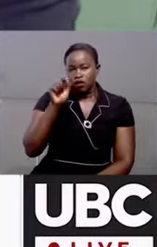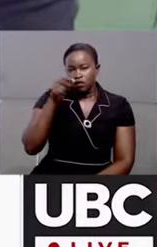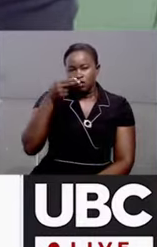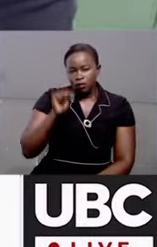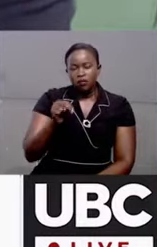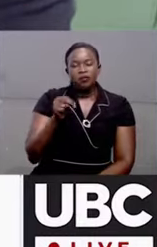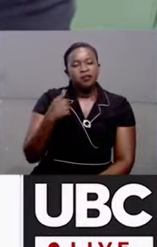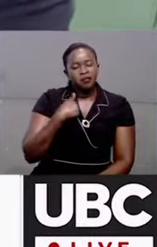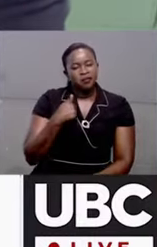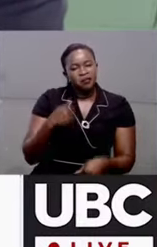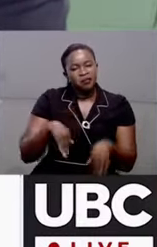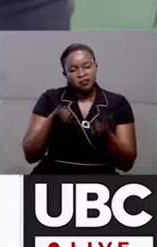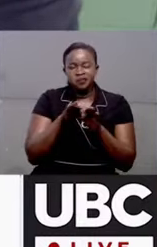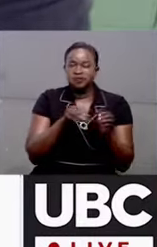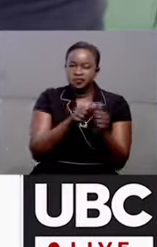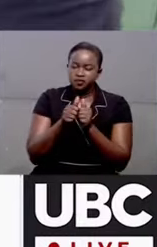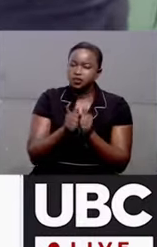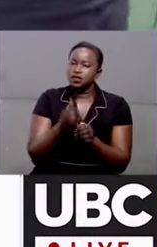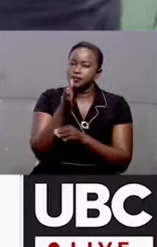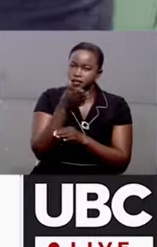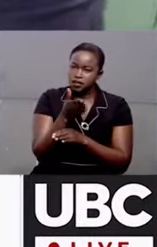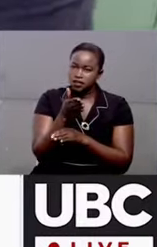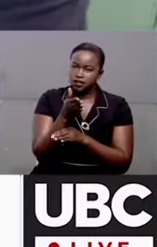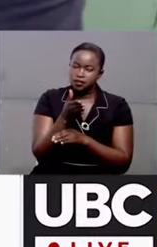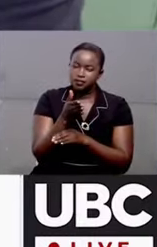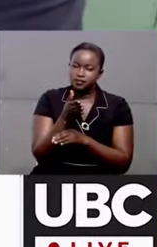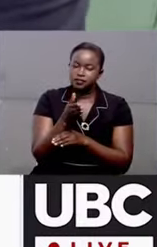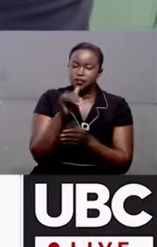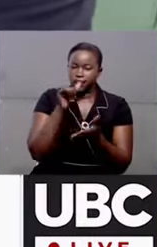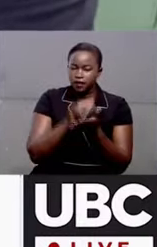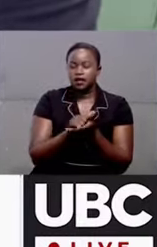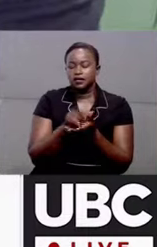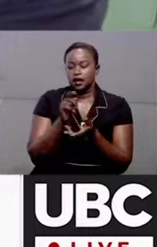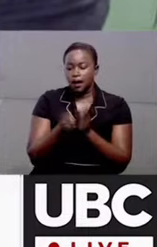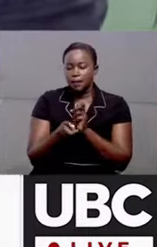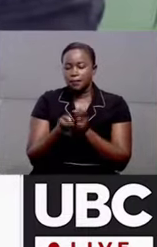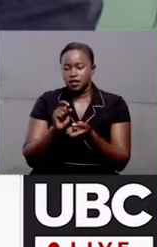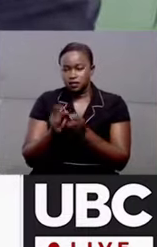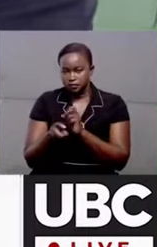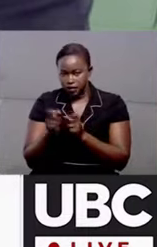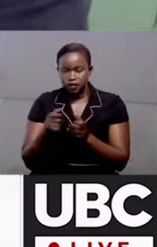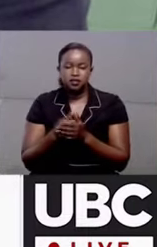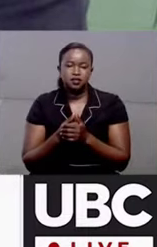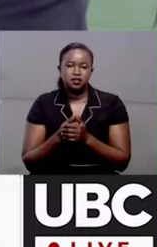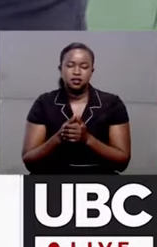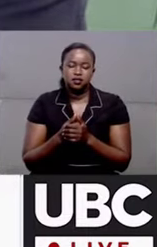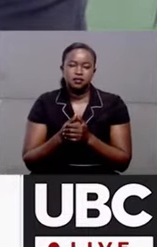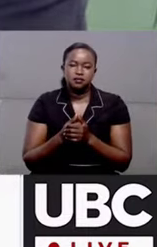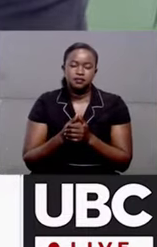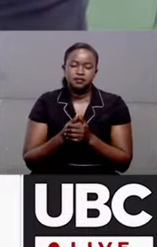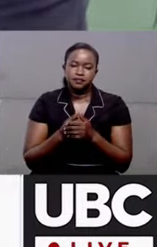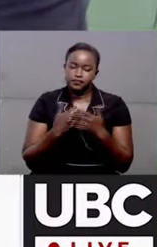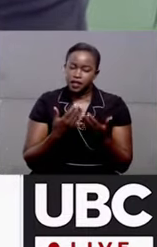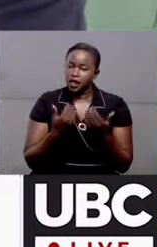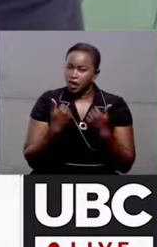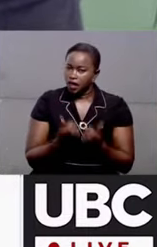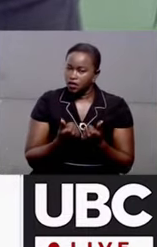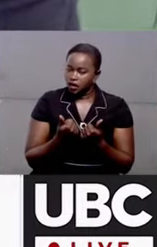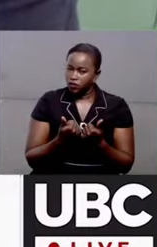would concur with the Minister that the amendment will eventually come in